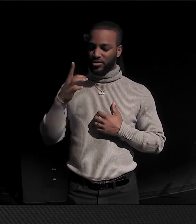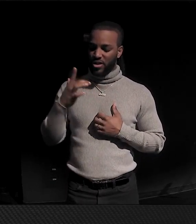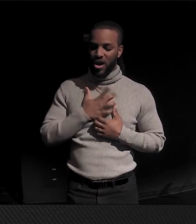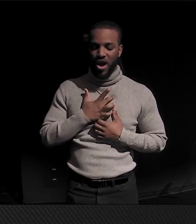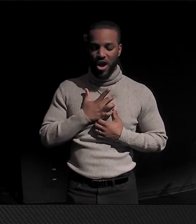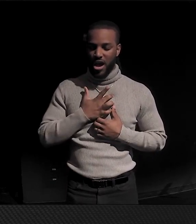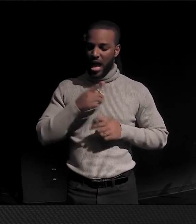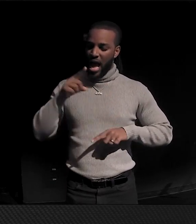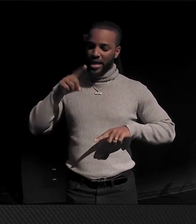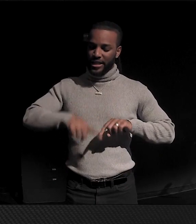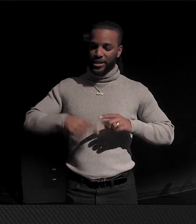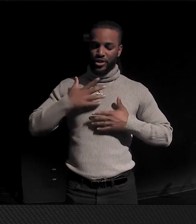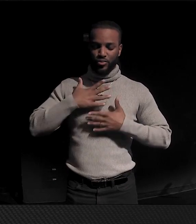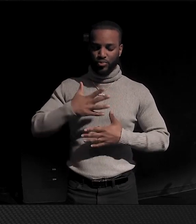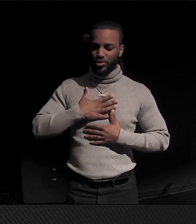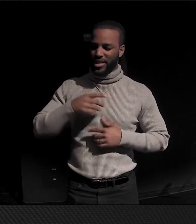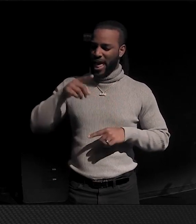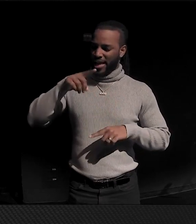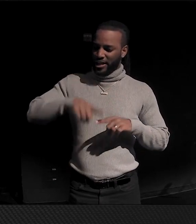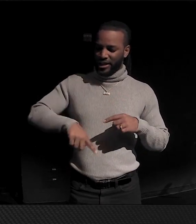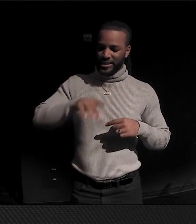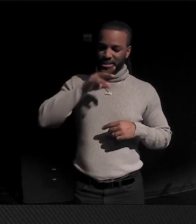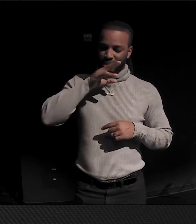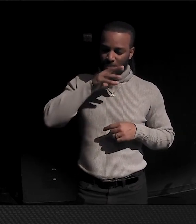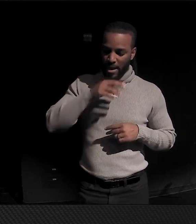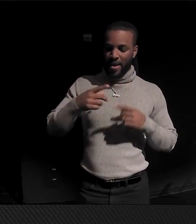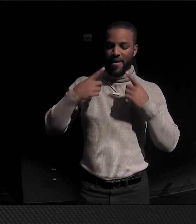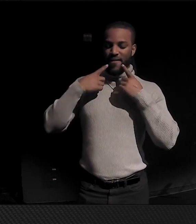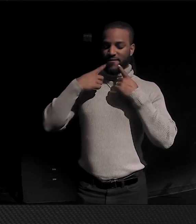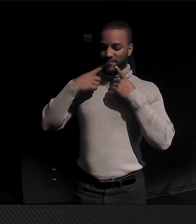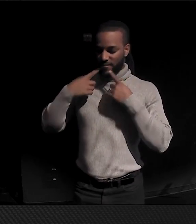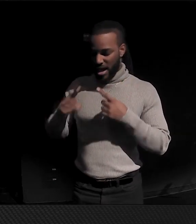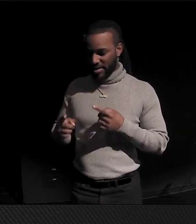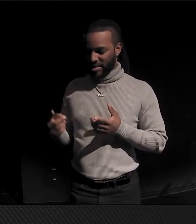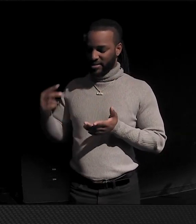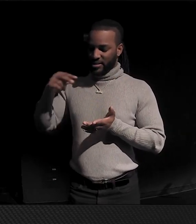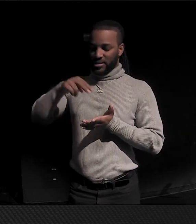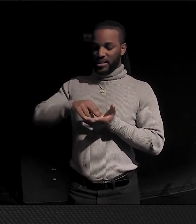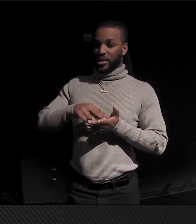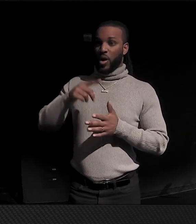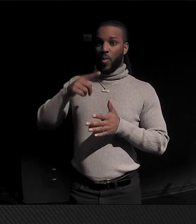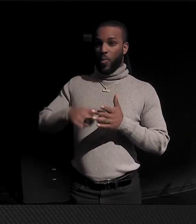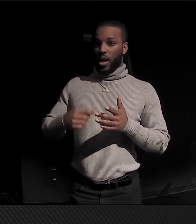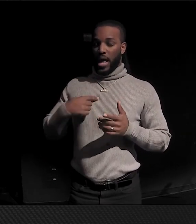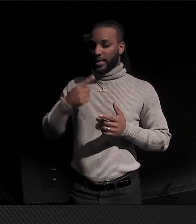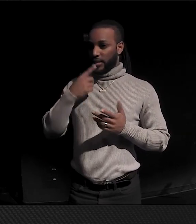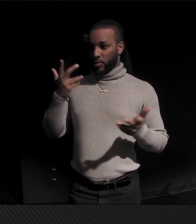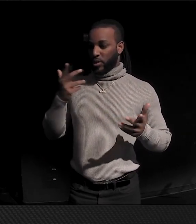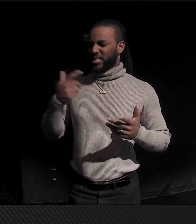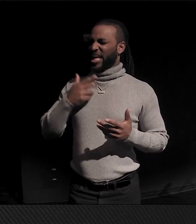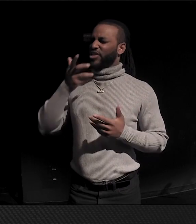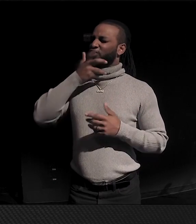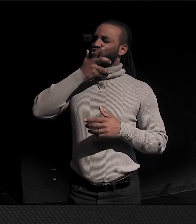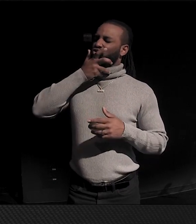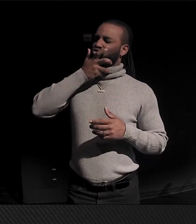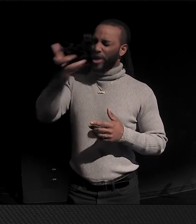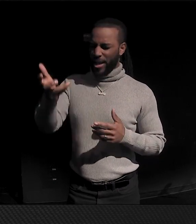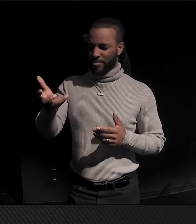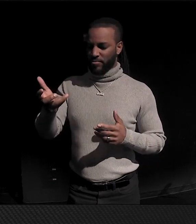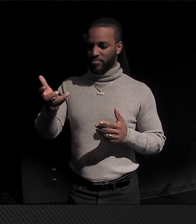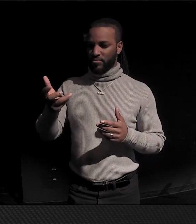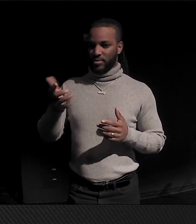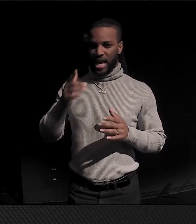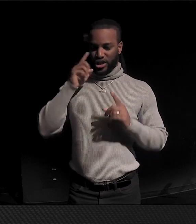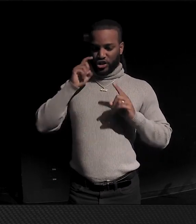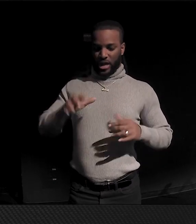couldn't speak, and when I finally got myself together, what came out was a scream, and it kind of shocked me because